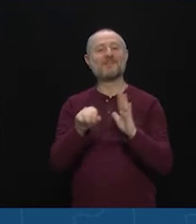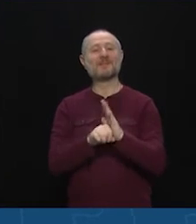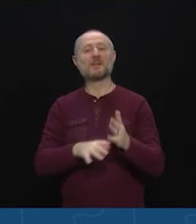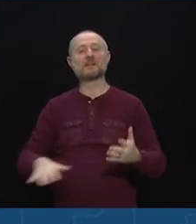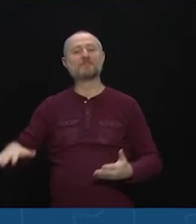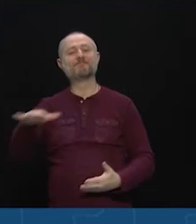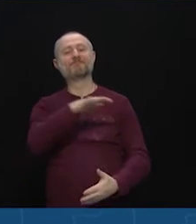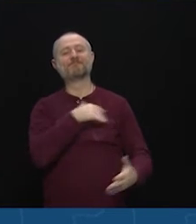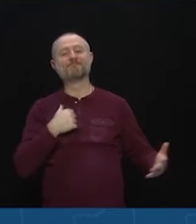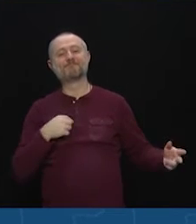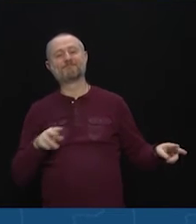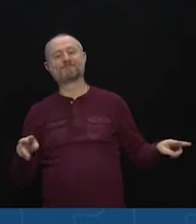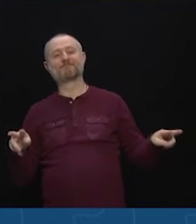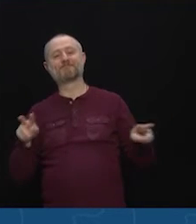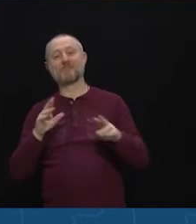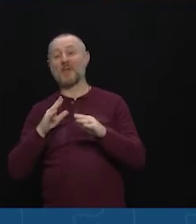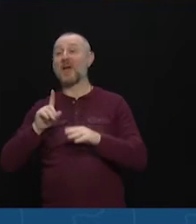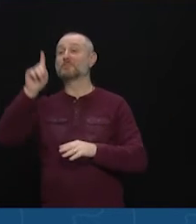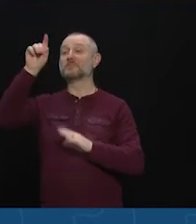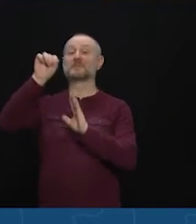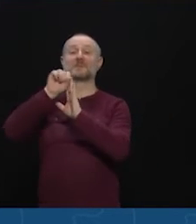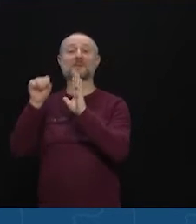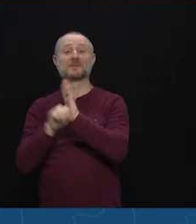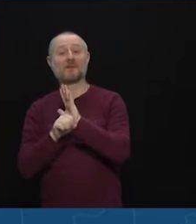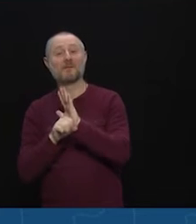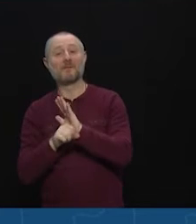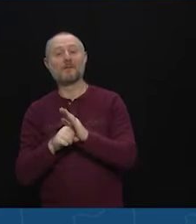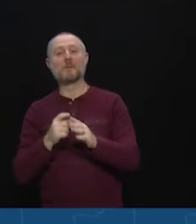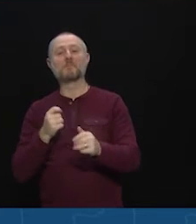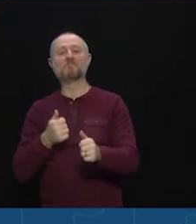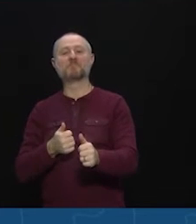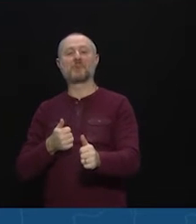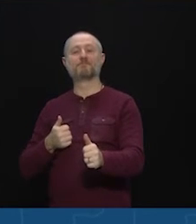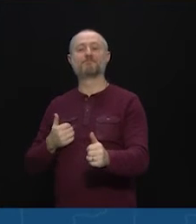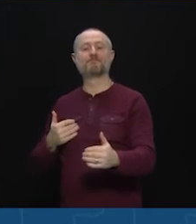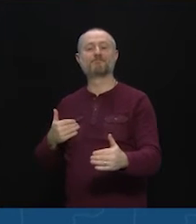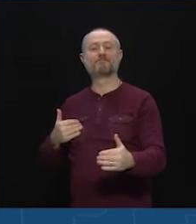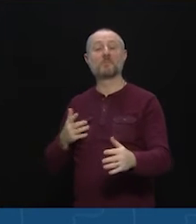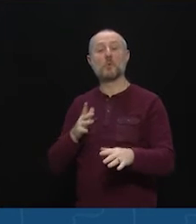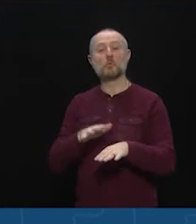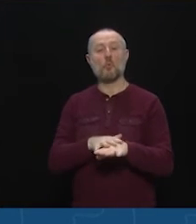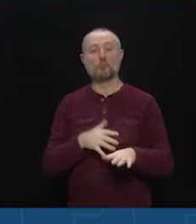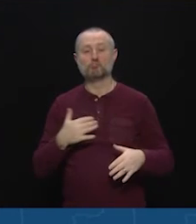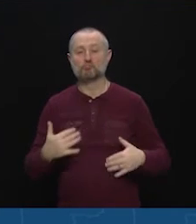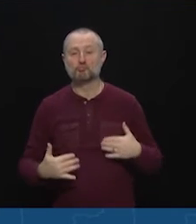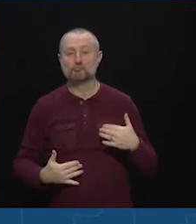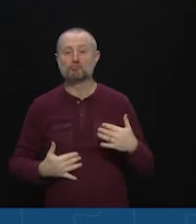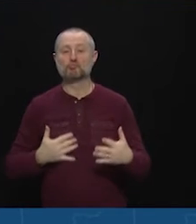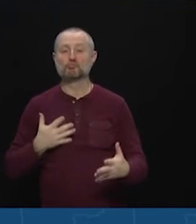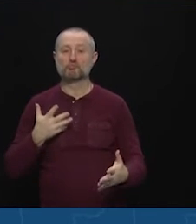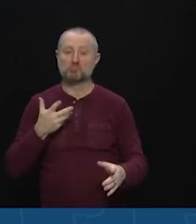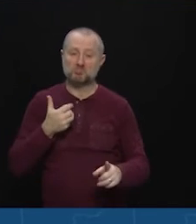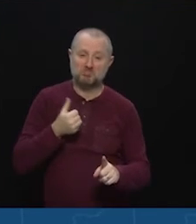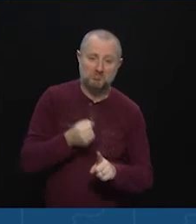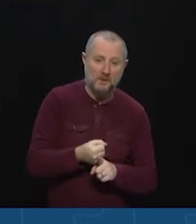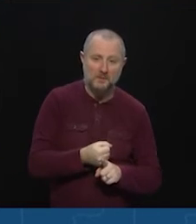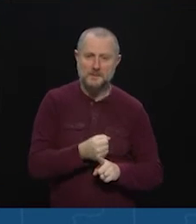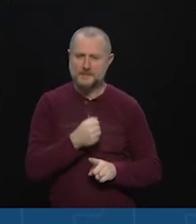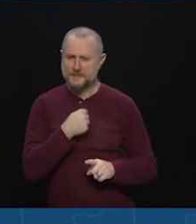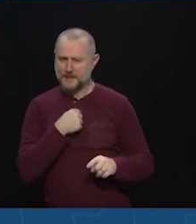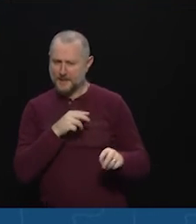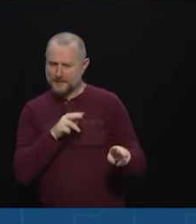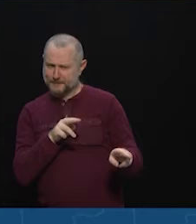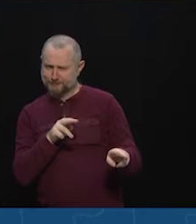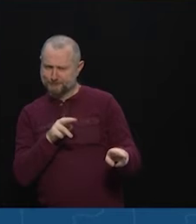longer period before Omicron hit upstate, which was a nice longer period. We were watching what was happening in New York City as hospitals were filling up again,